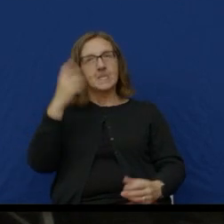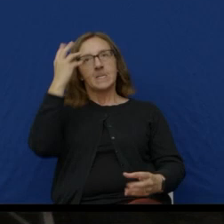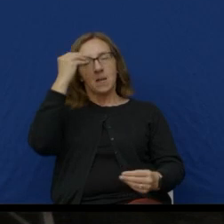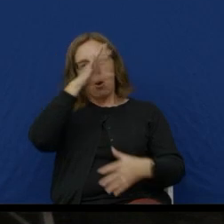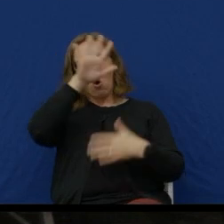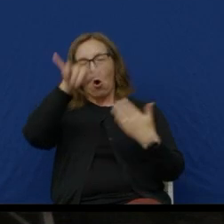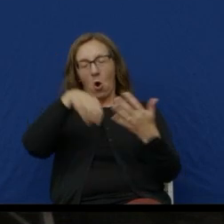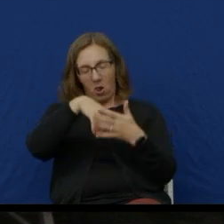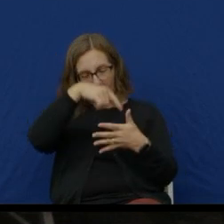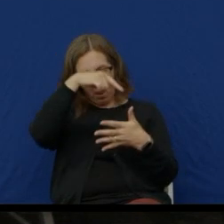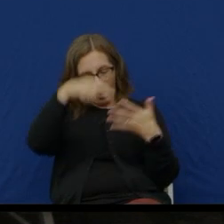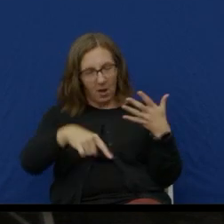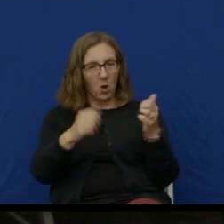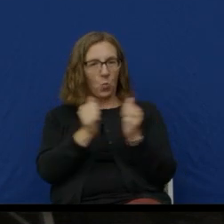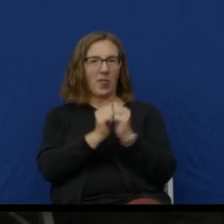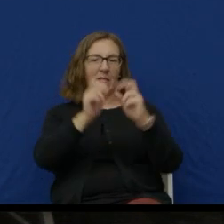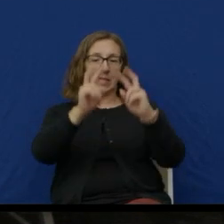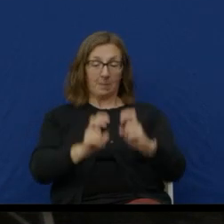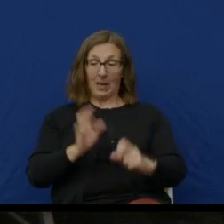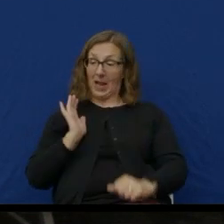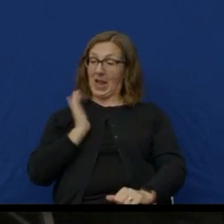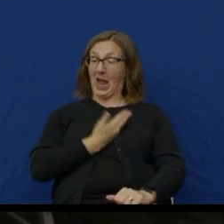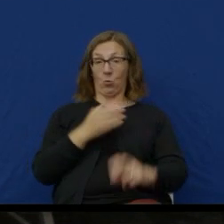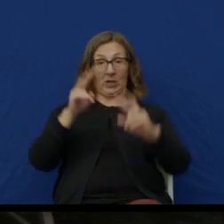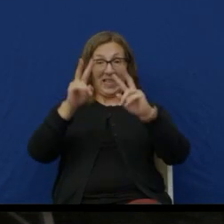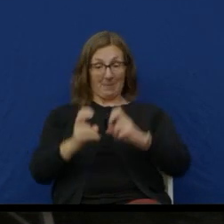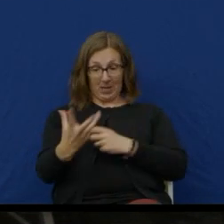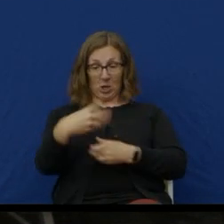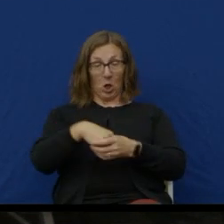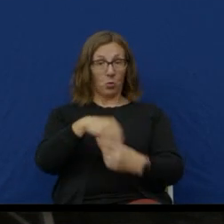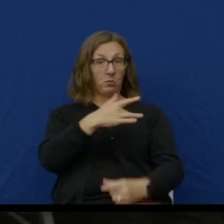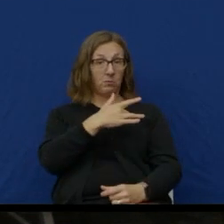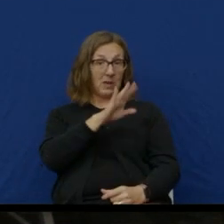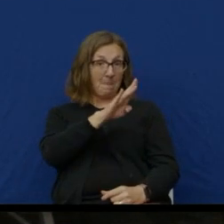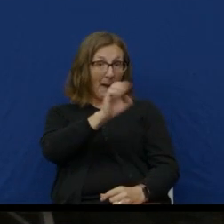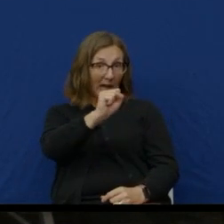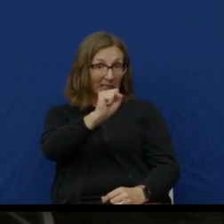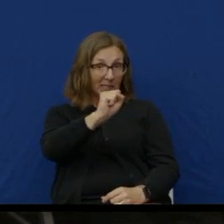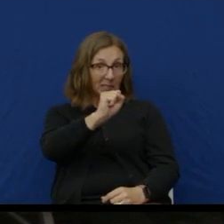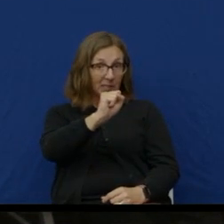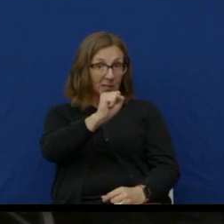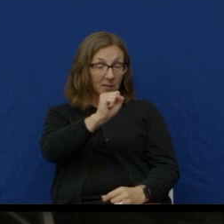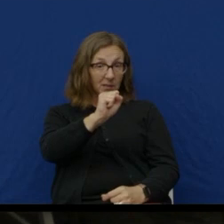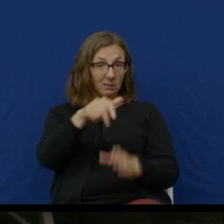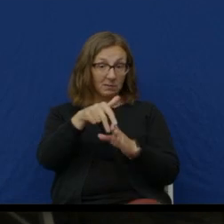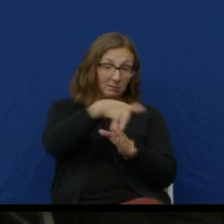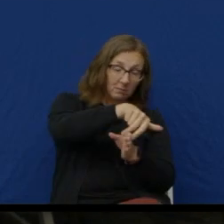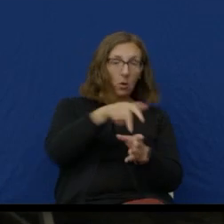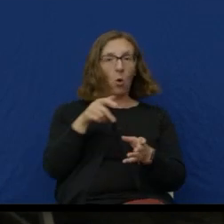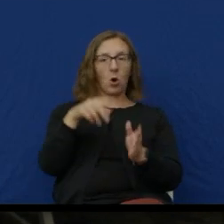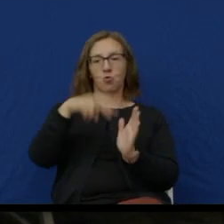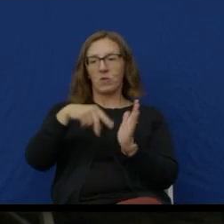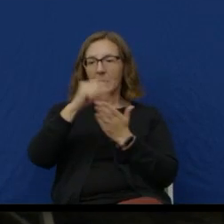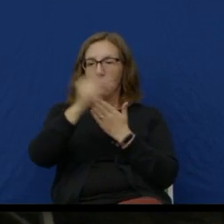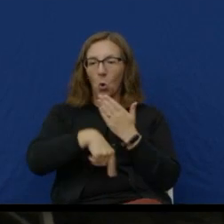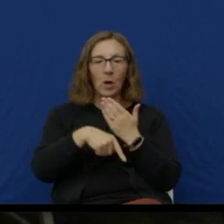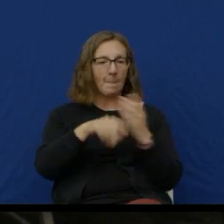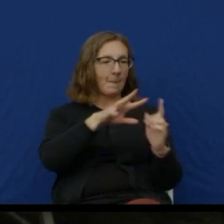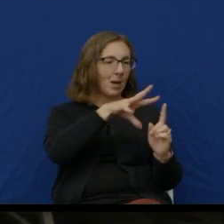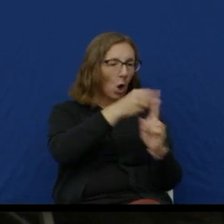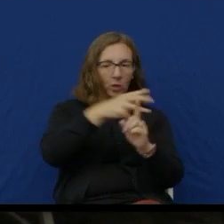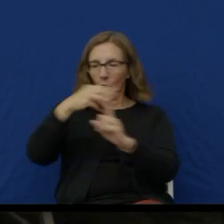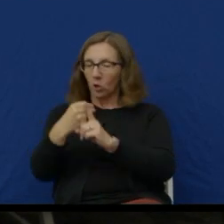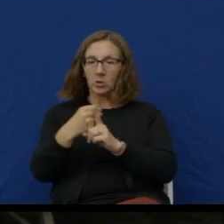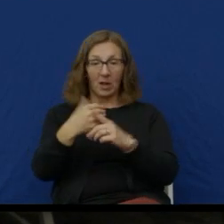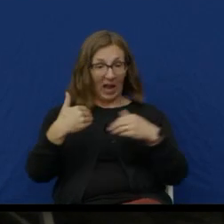when we do assessment. Is there bias in our assessments? Is there bias in our reading programs that we select from one culture to the next? Have